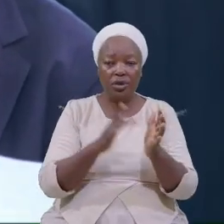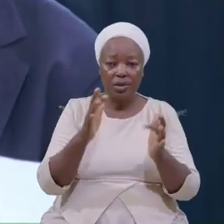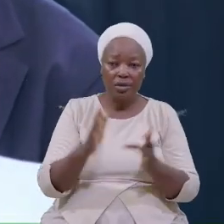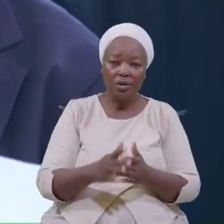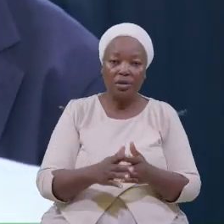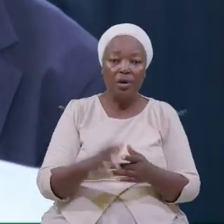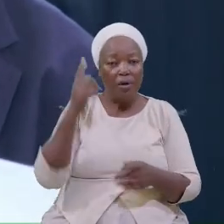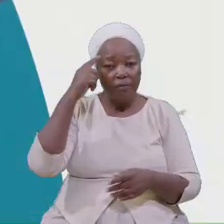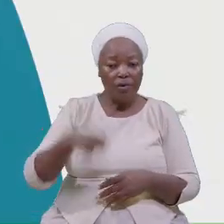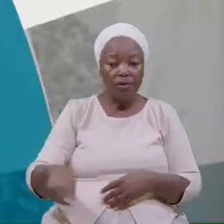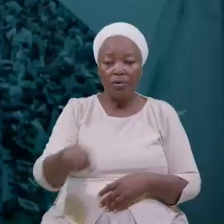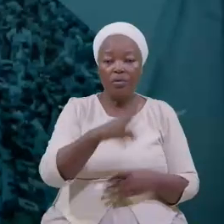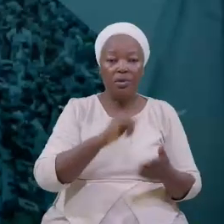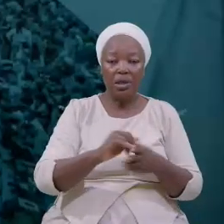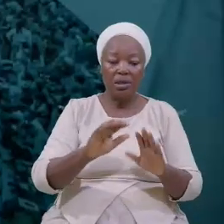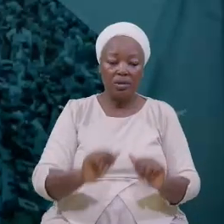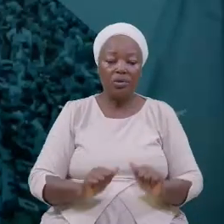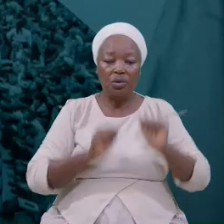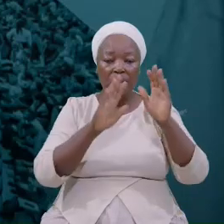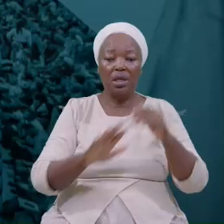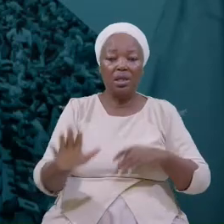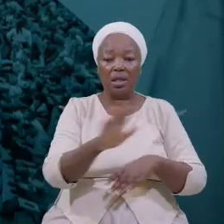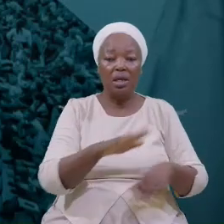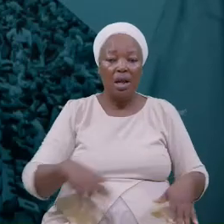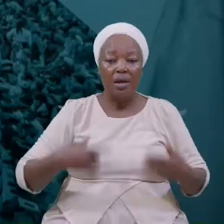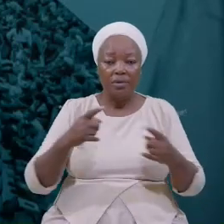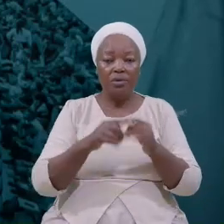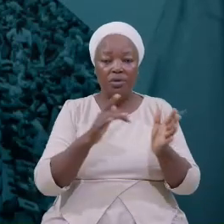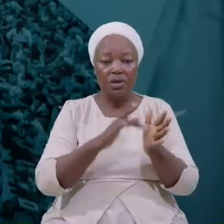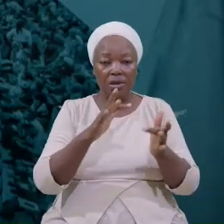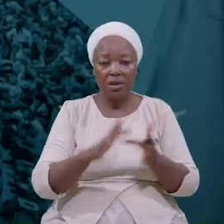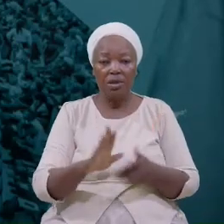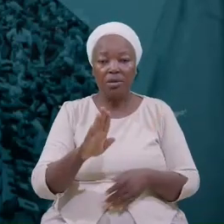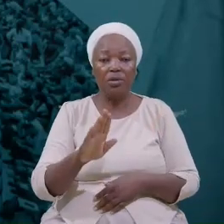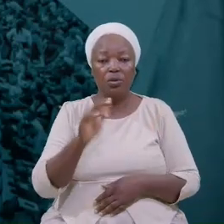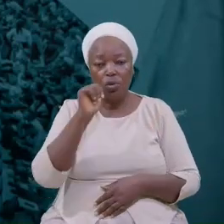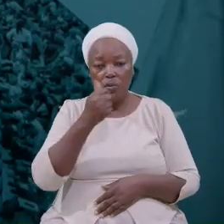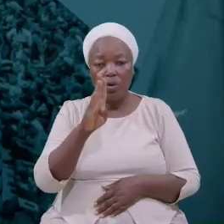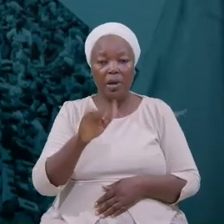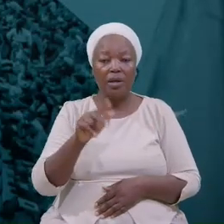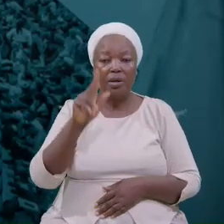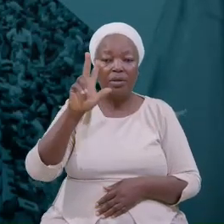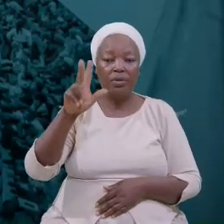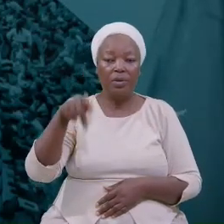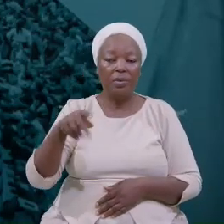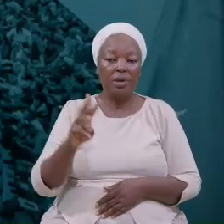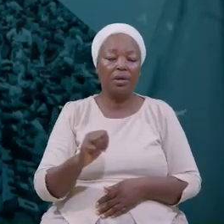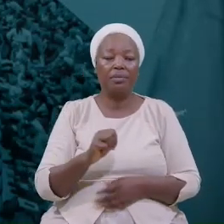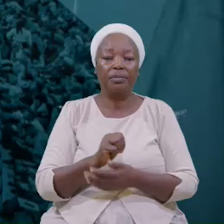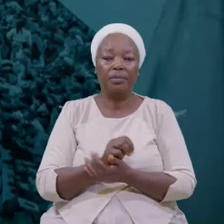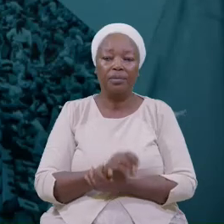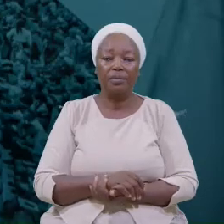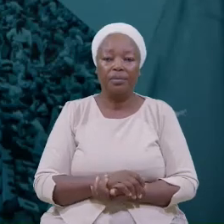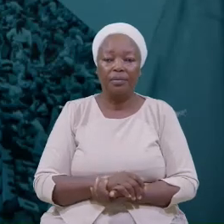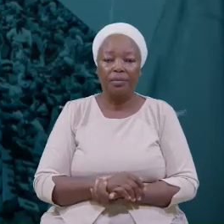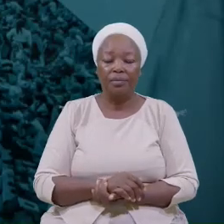their lives to Jesus tomorrow by 3 p.m. at the VIP stand. Yebeye enhyemu